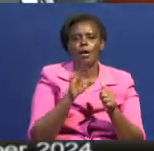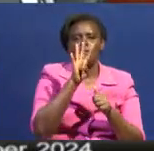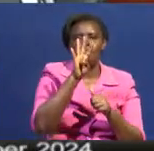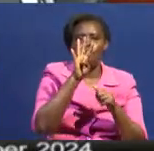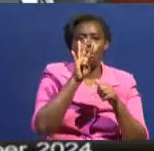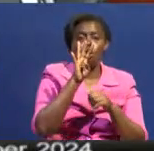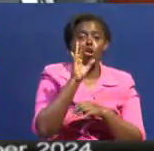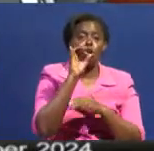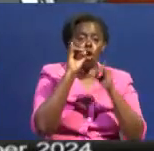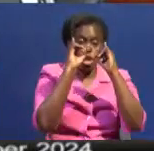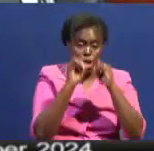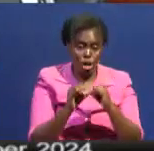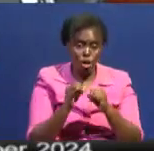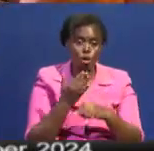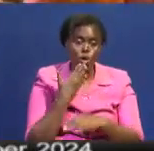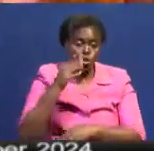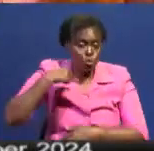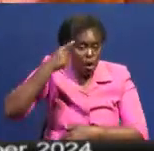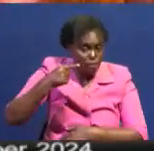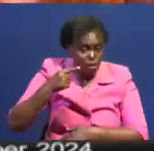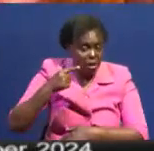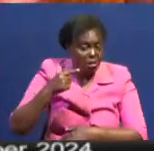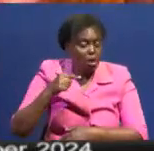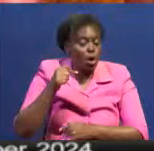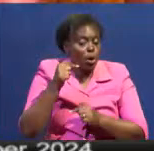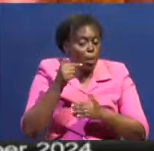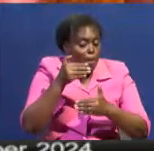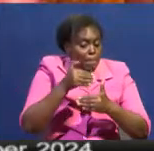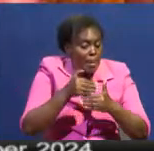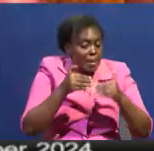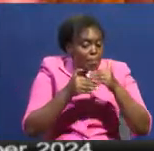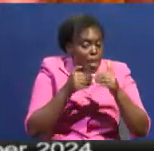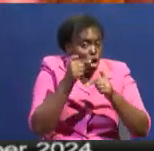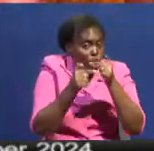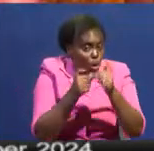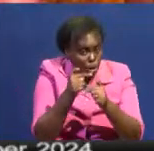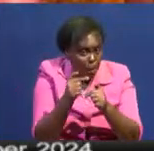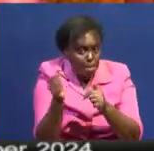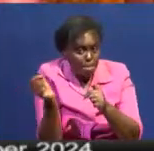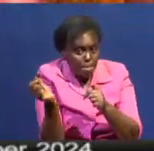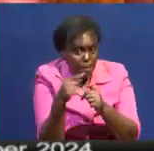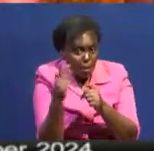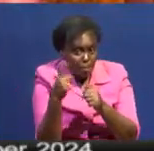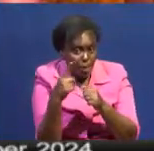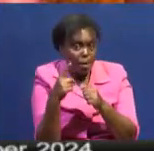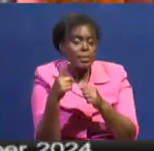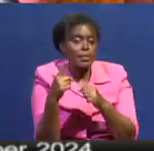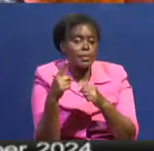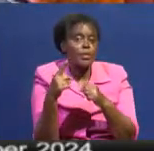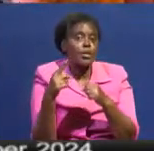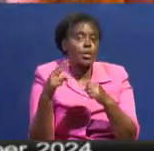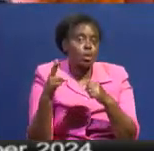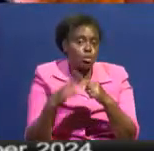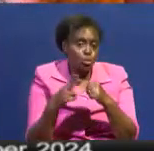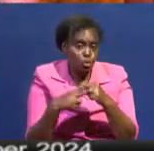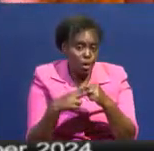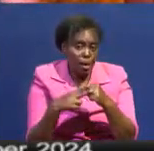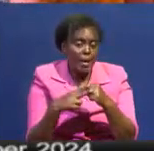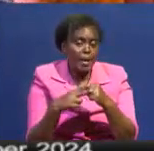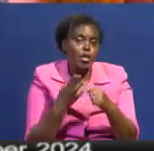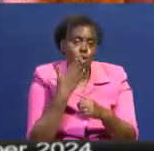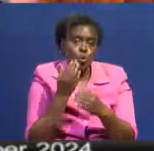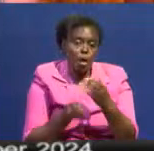new sugar factories are under construction. In July alone, domestic sugar production